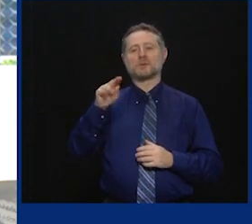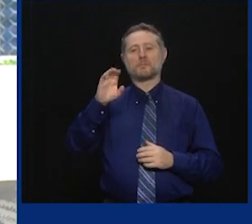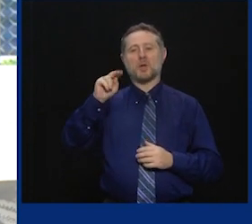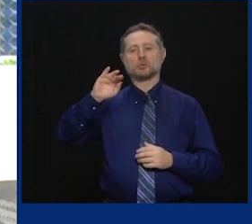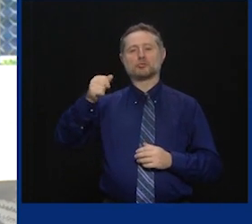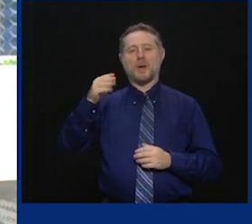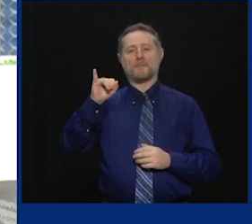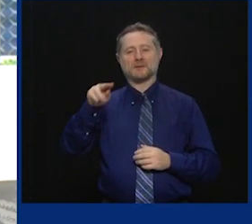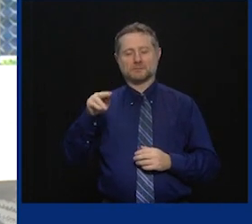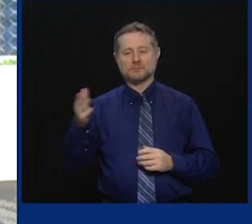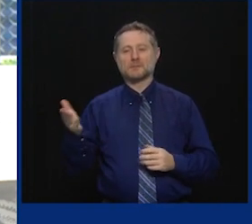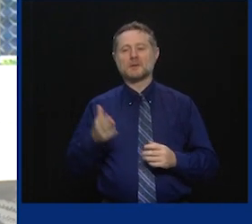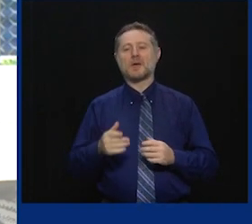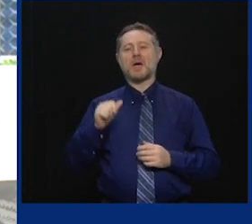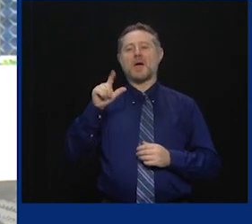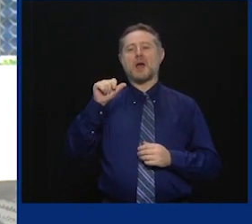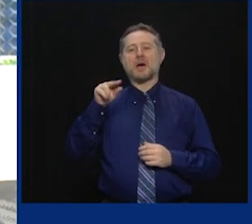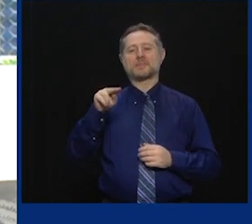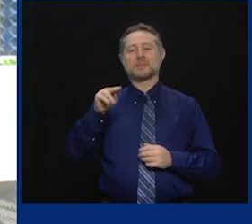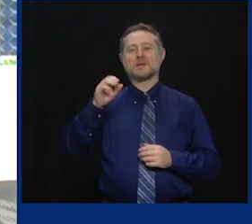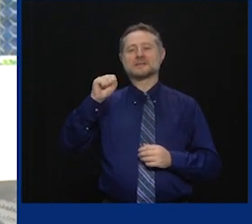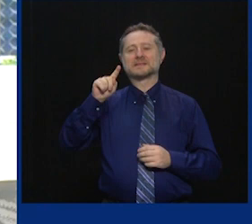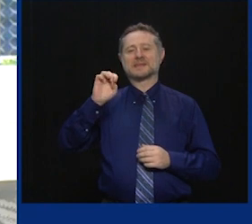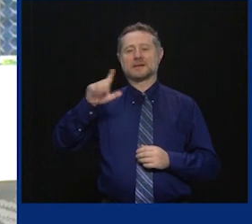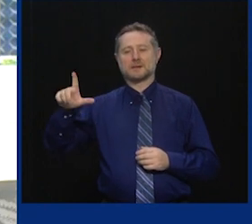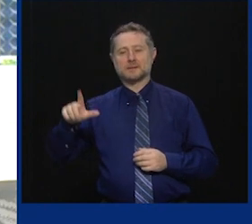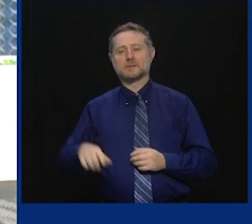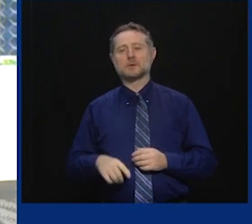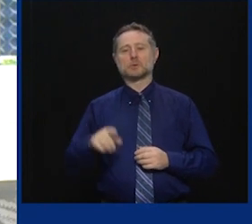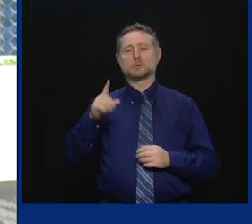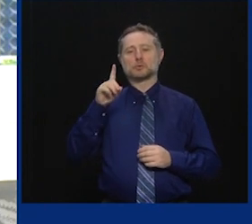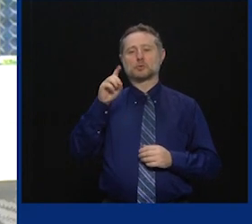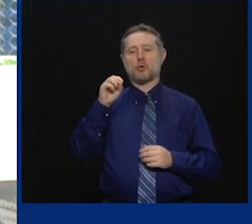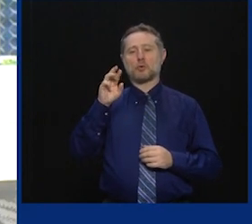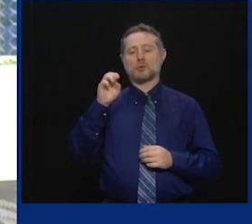Alan Steele, as I noted. Doreen Harris, President CEO of NYSERDA.